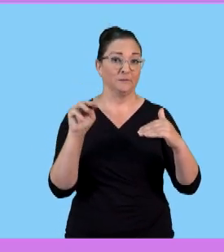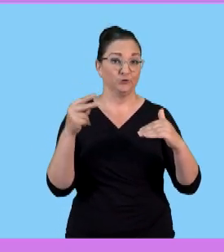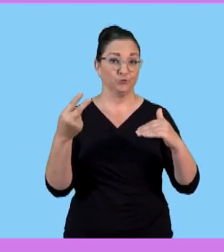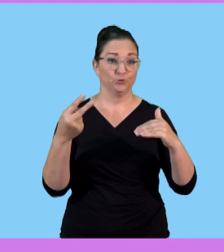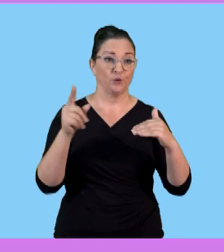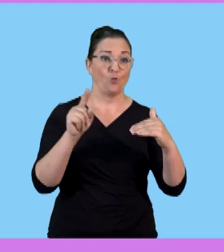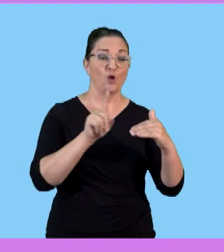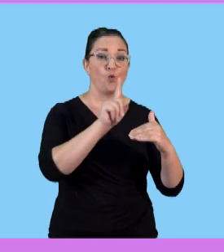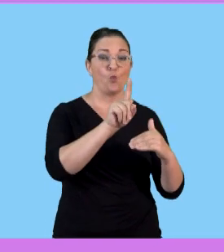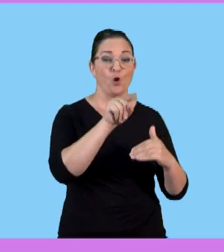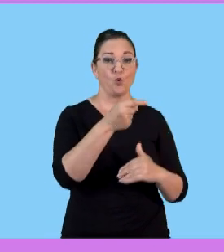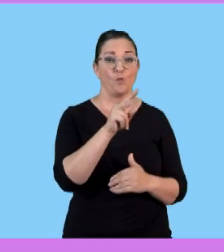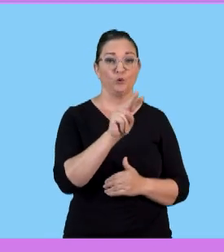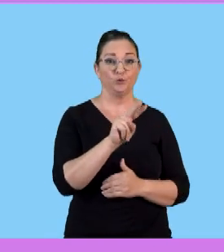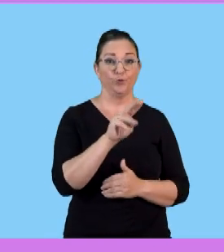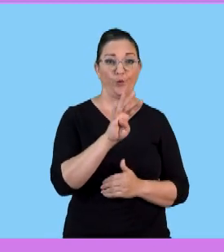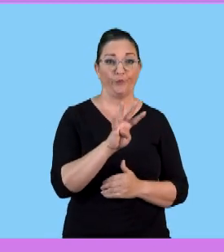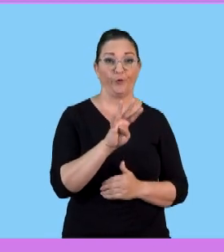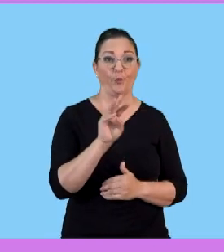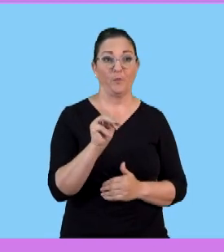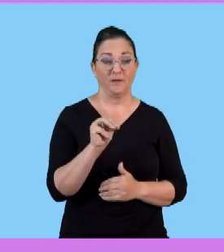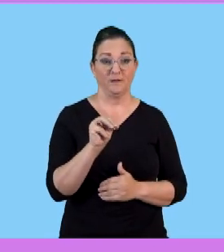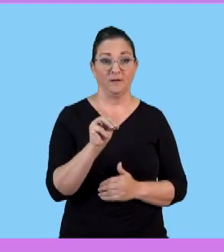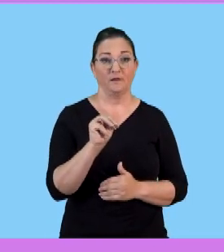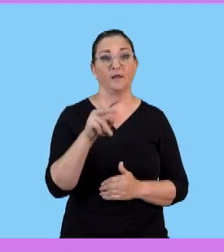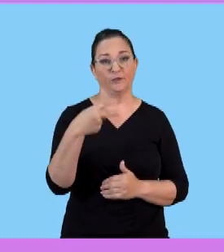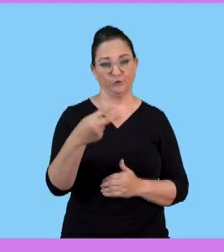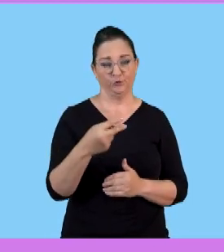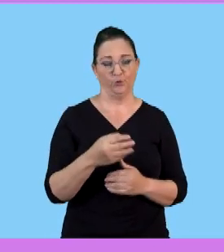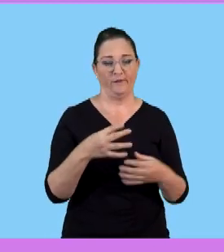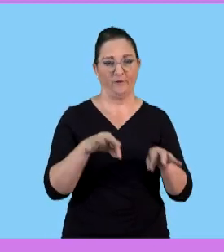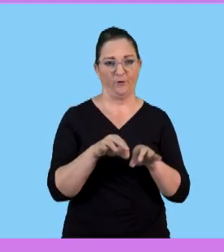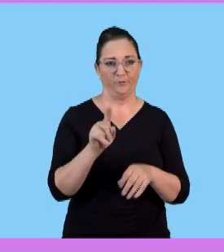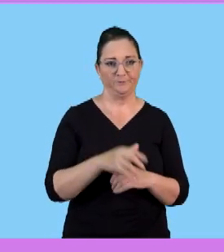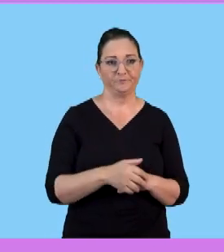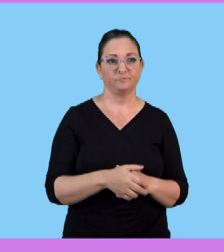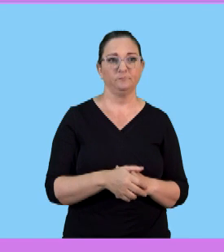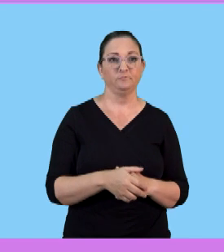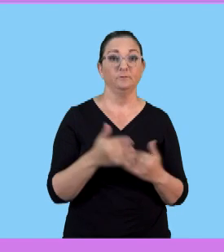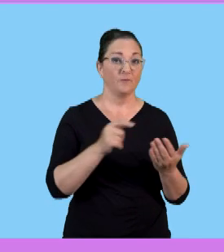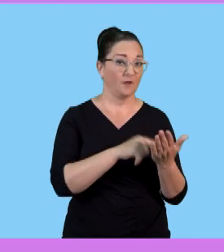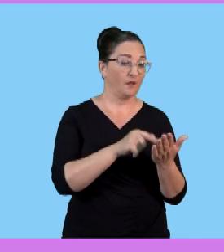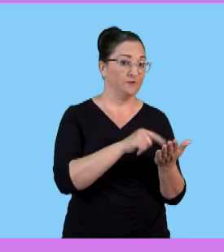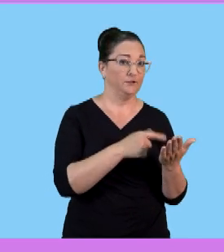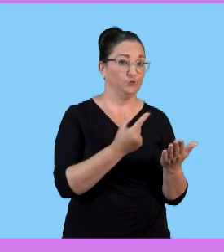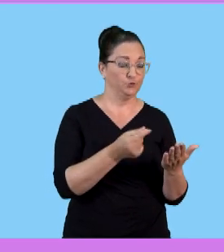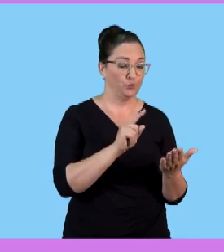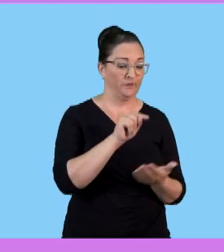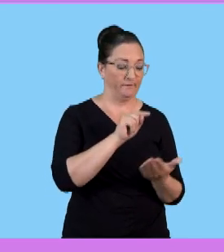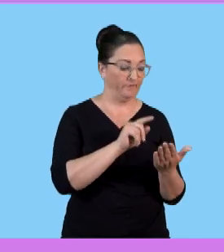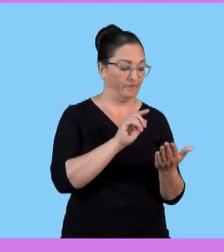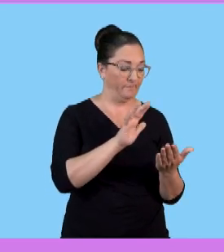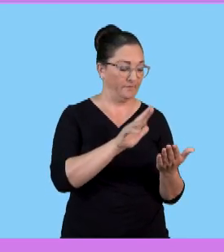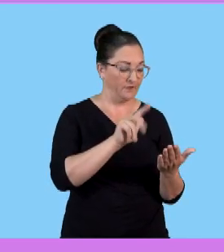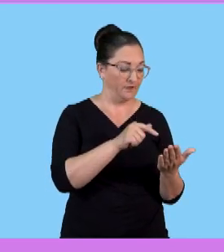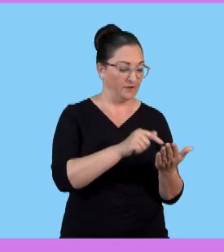here is 1,24 meters, and I squared that value. Now let's go to our calculator.